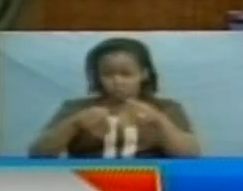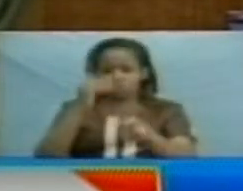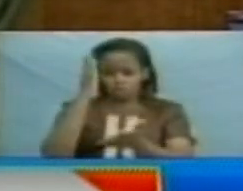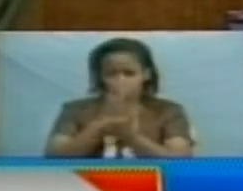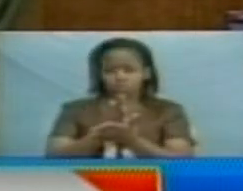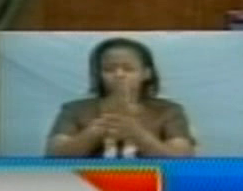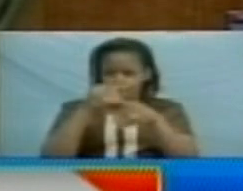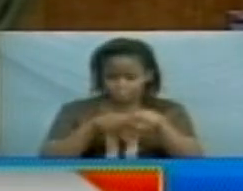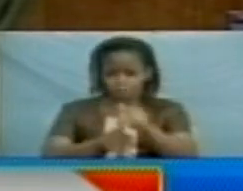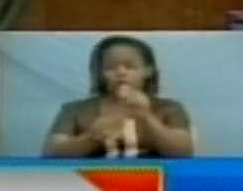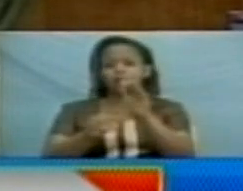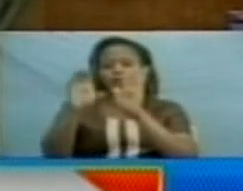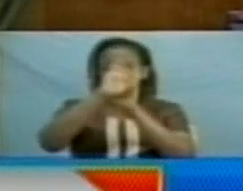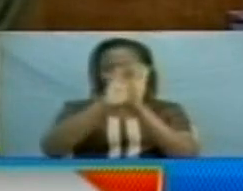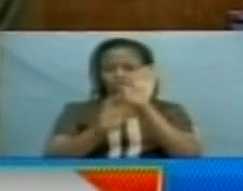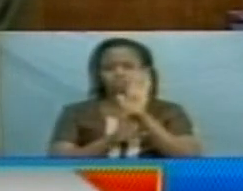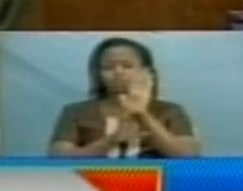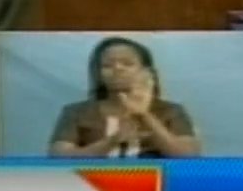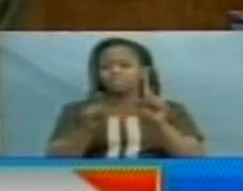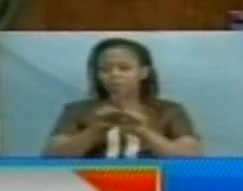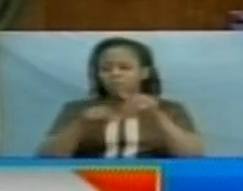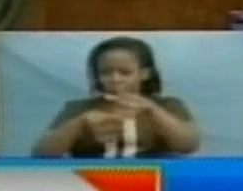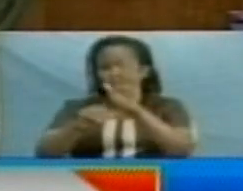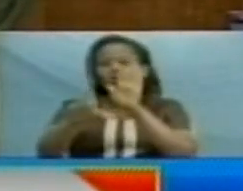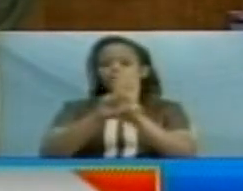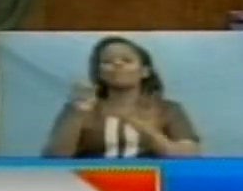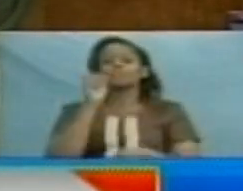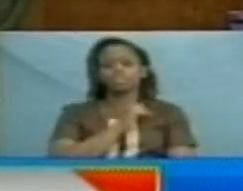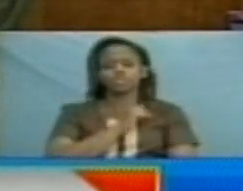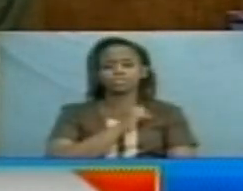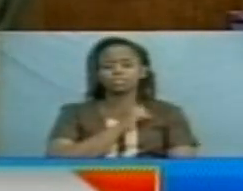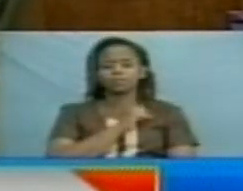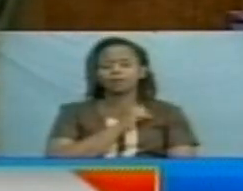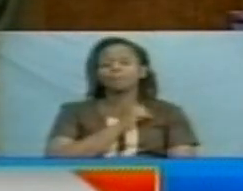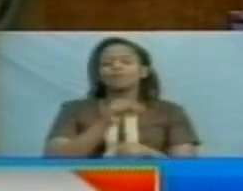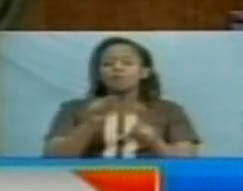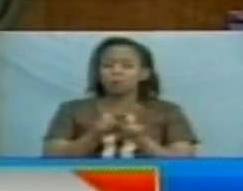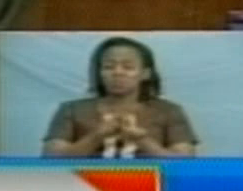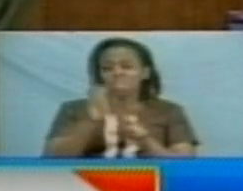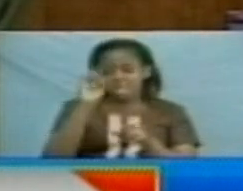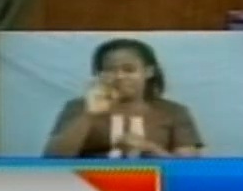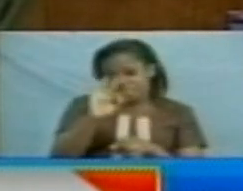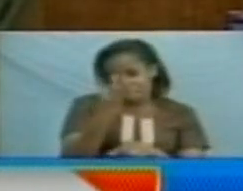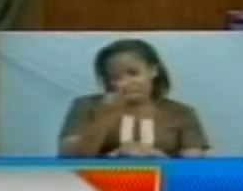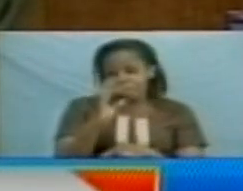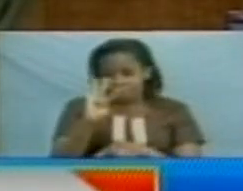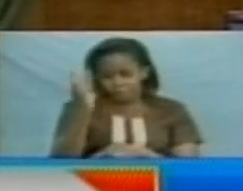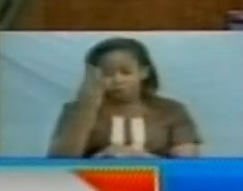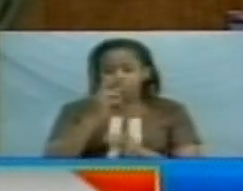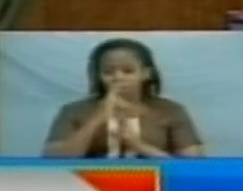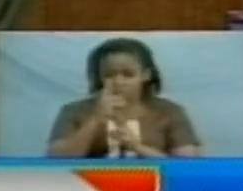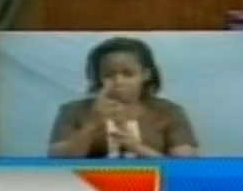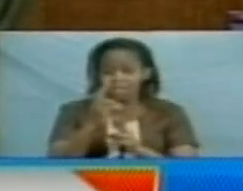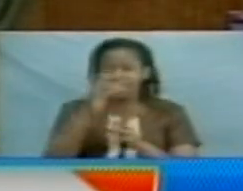in compliance with the Constitution and the law. As to whether the third and fourth respondents were